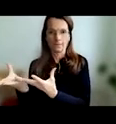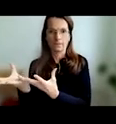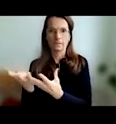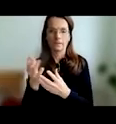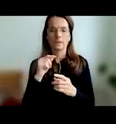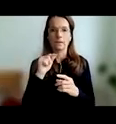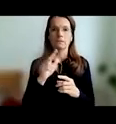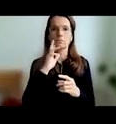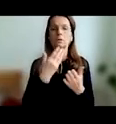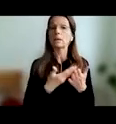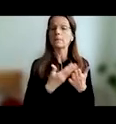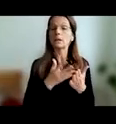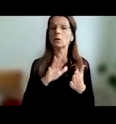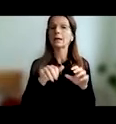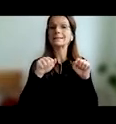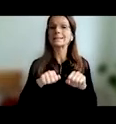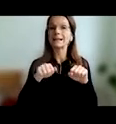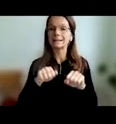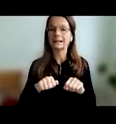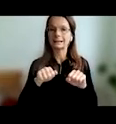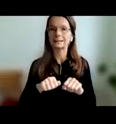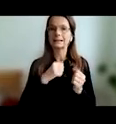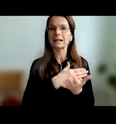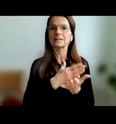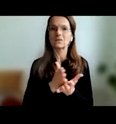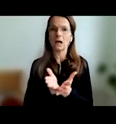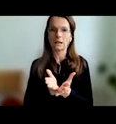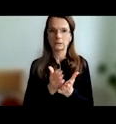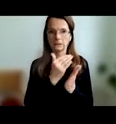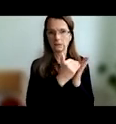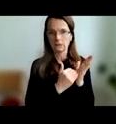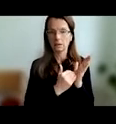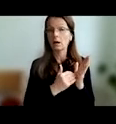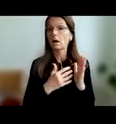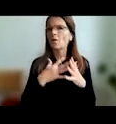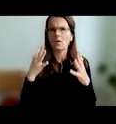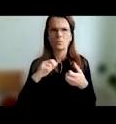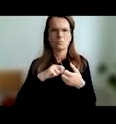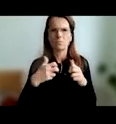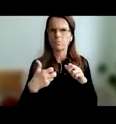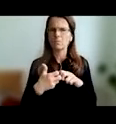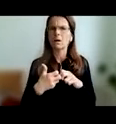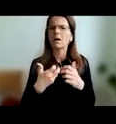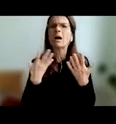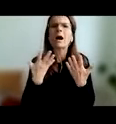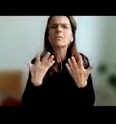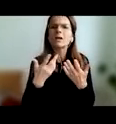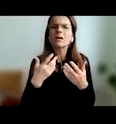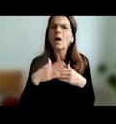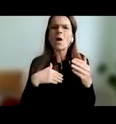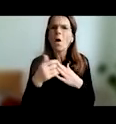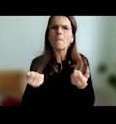standardized classifications. And this is, of course, very important. There is a